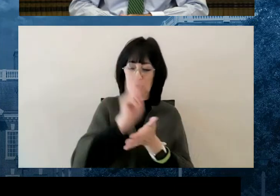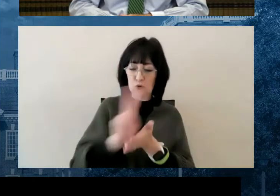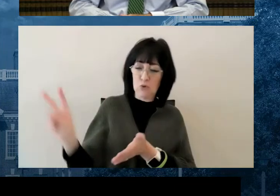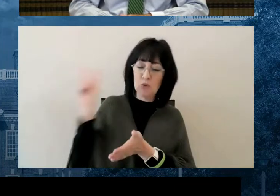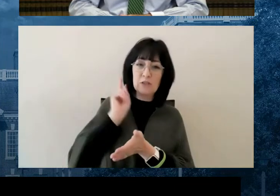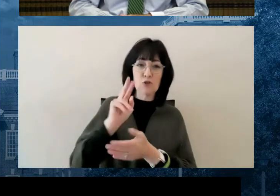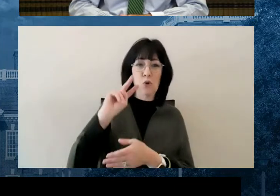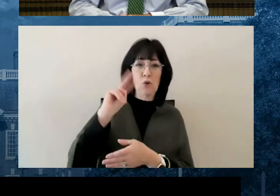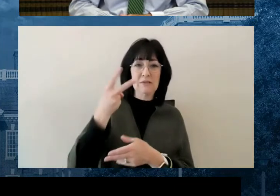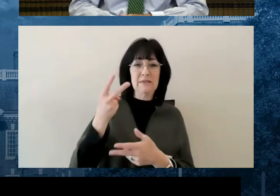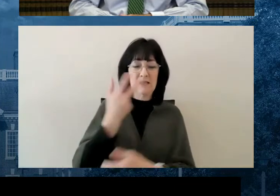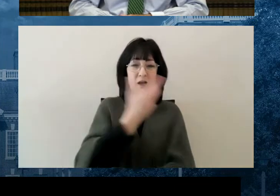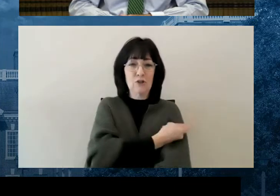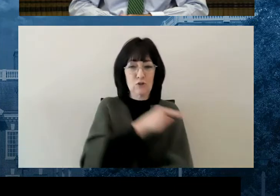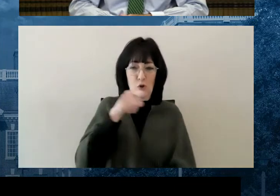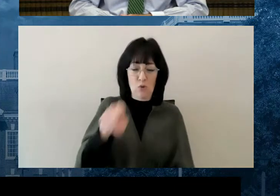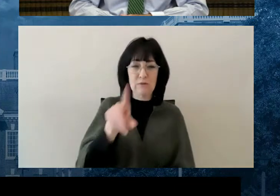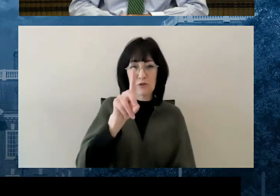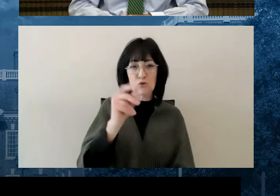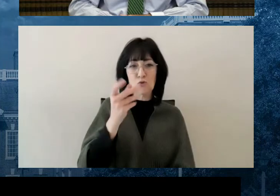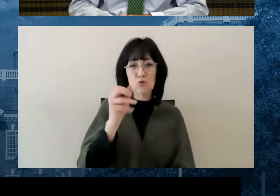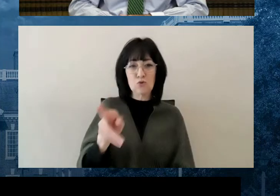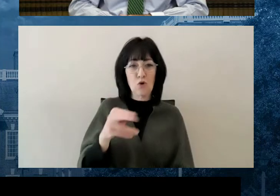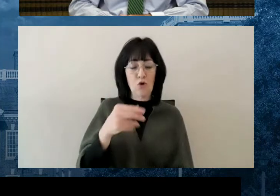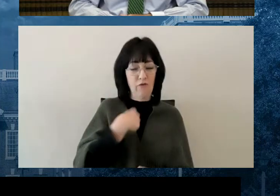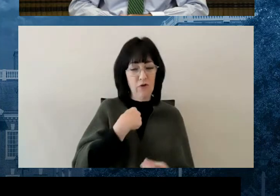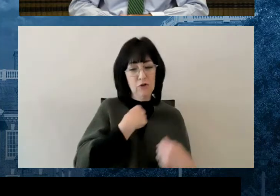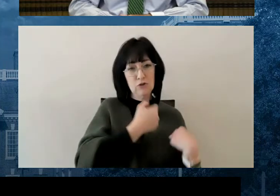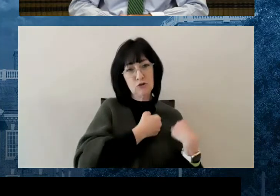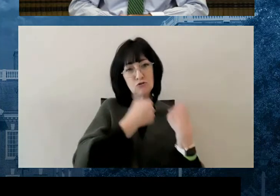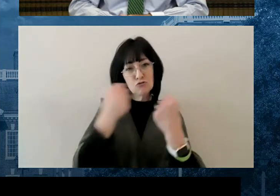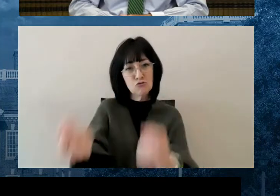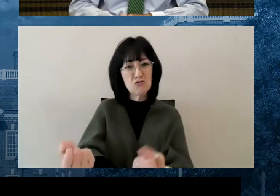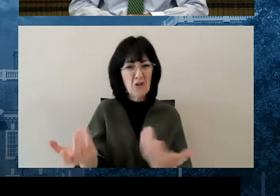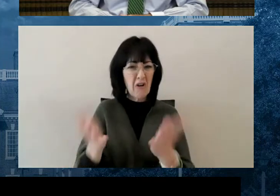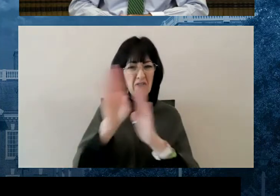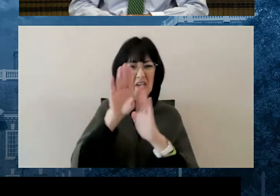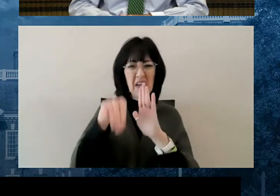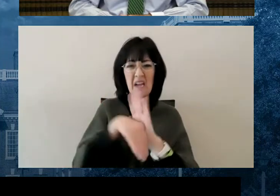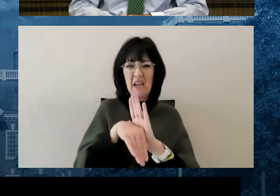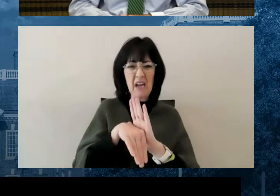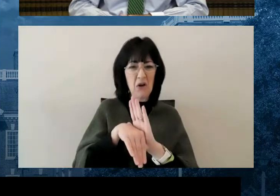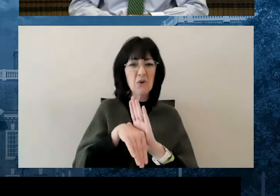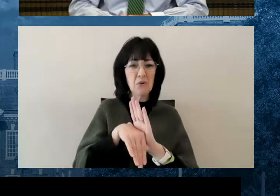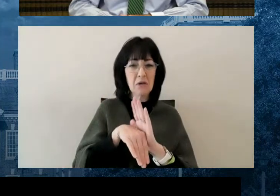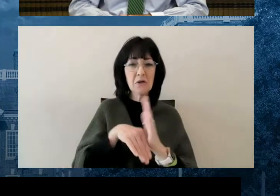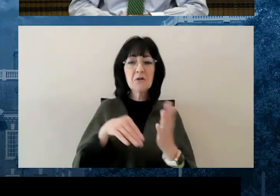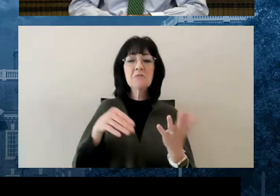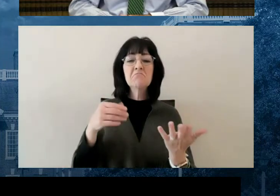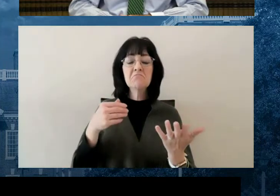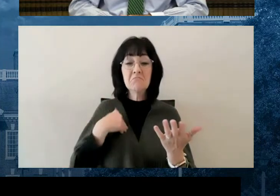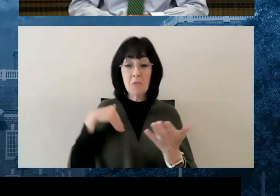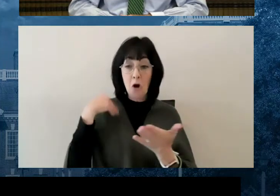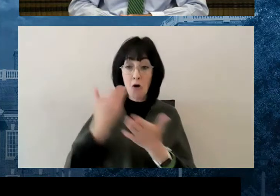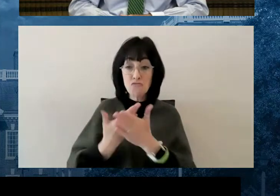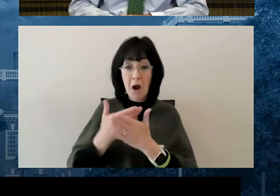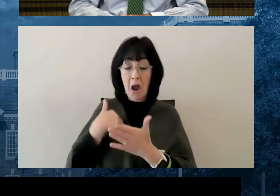at Dover Downs Speedway. Drove down. Took me about a half hour, not even, to get through the line, get